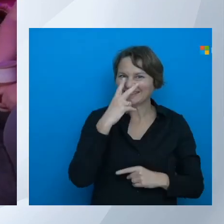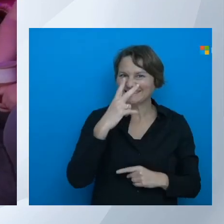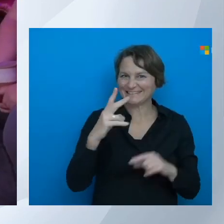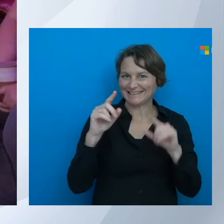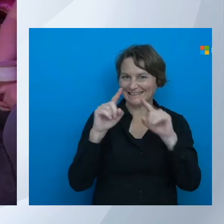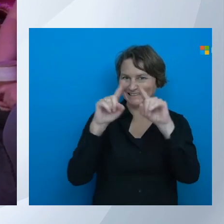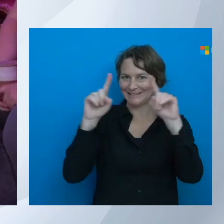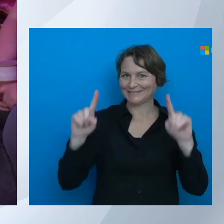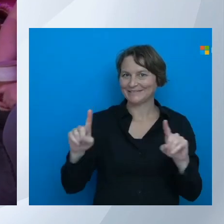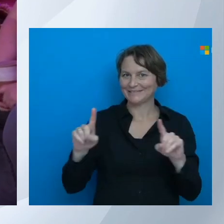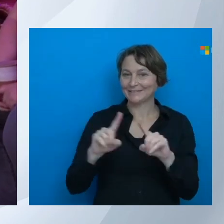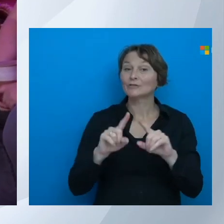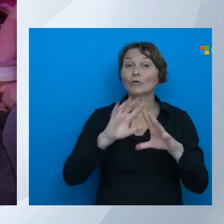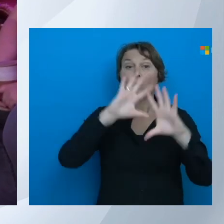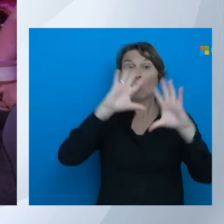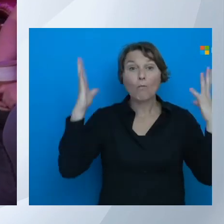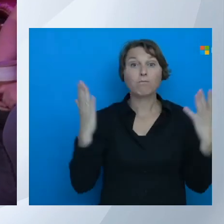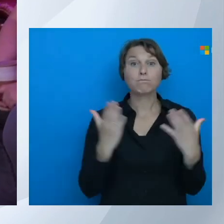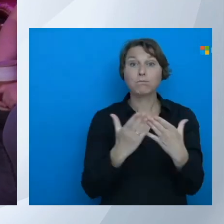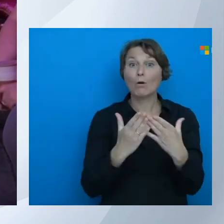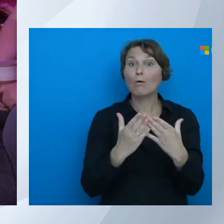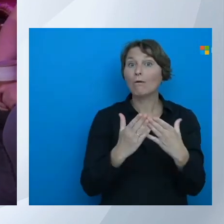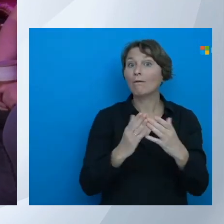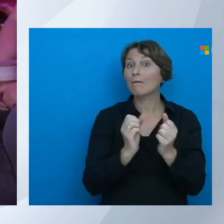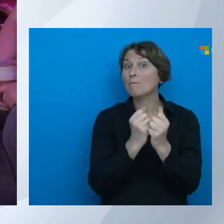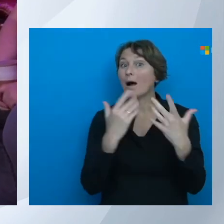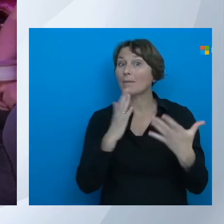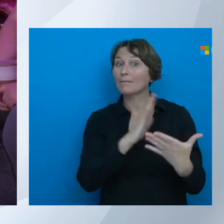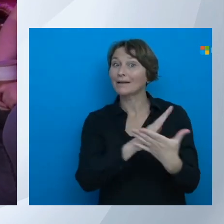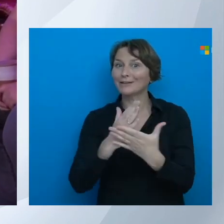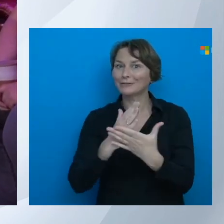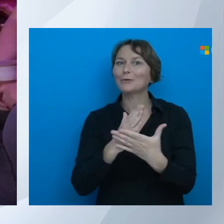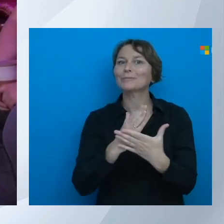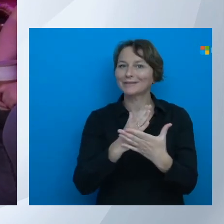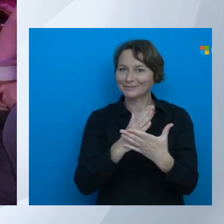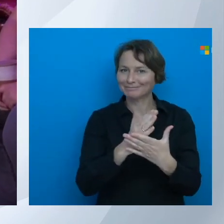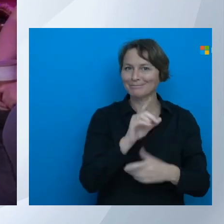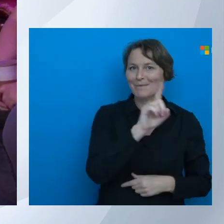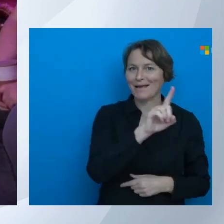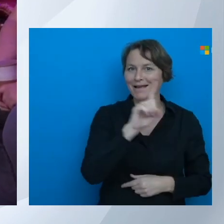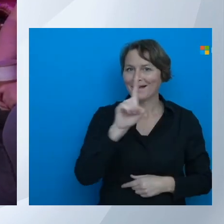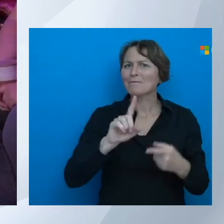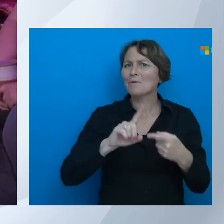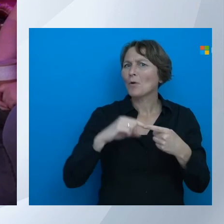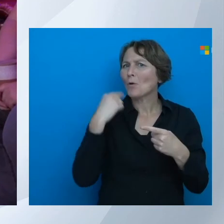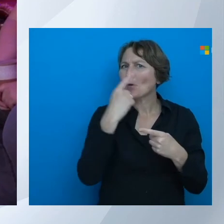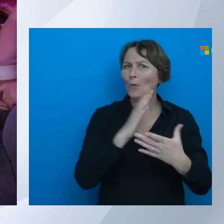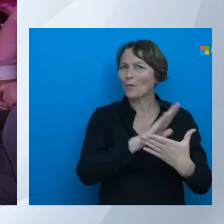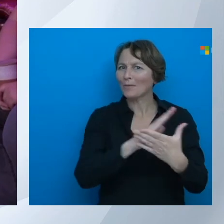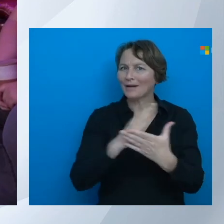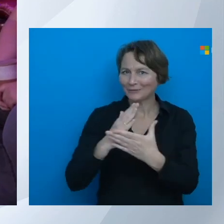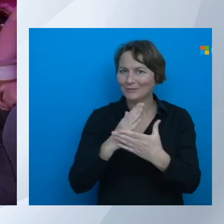sessions. And so, warm welcome to Oliver, Maya, and Leer.